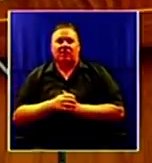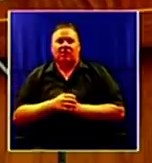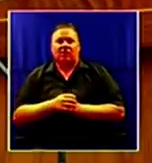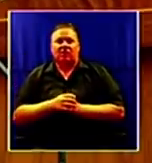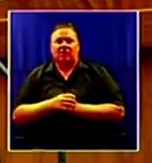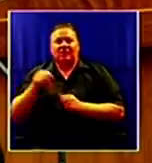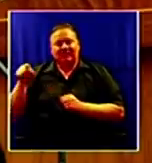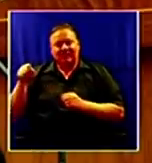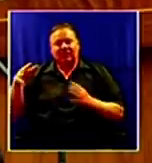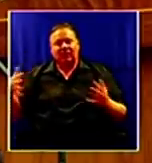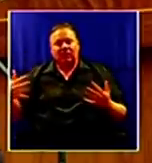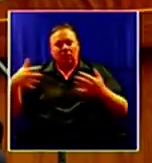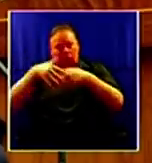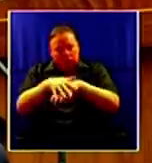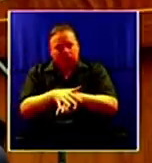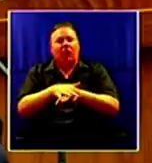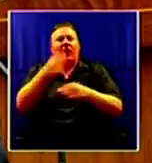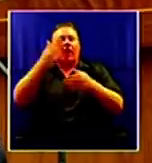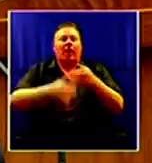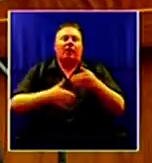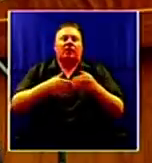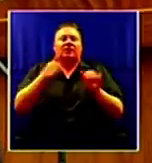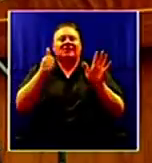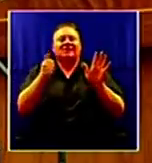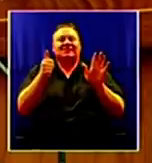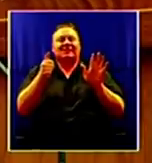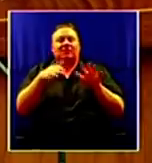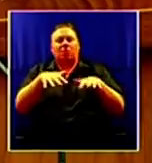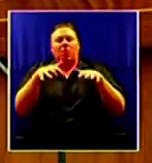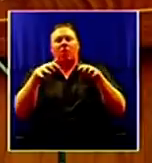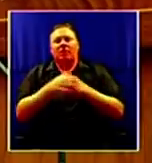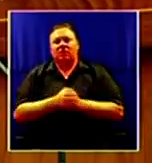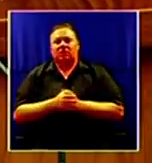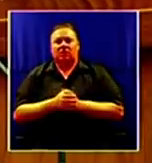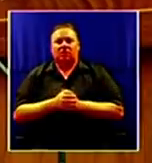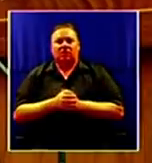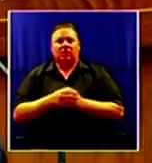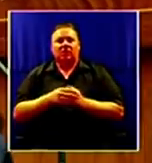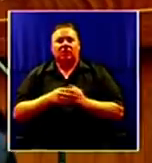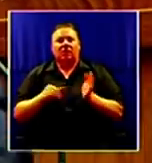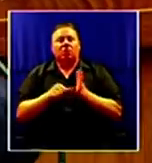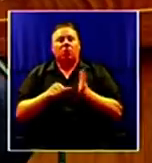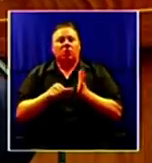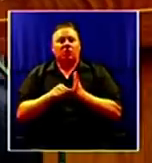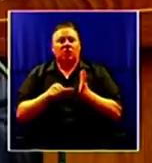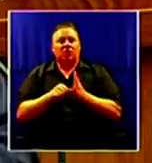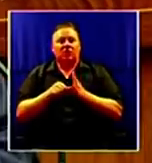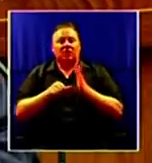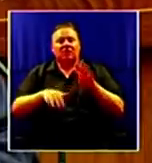parliament. Most importantly, we will stabilize government debt